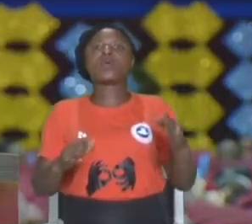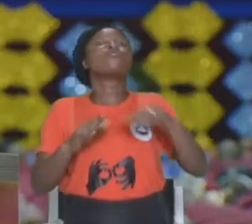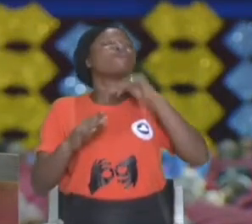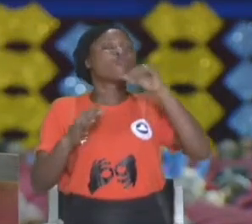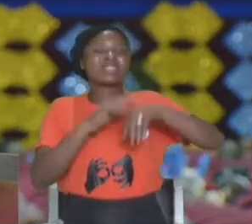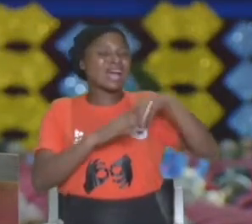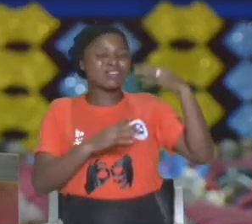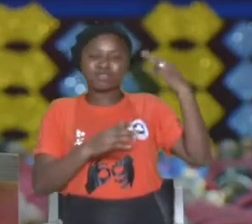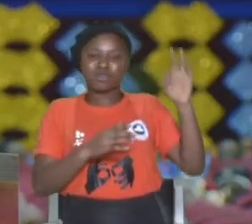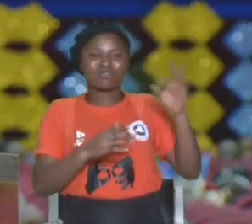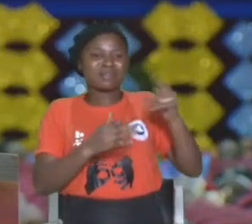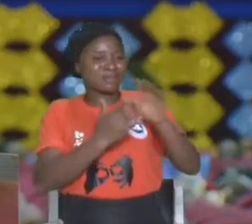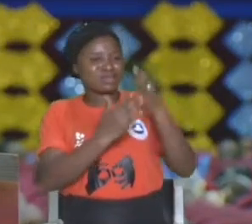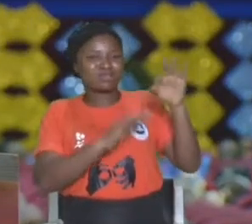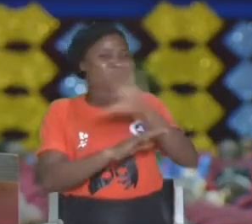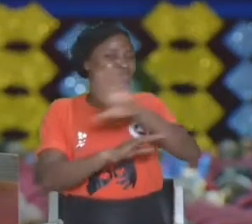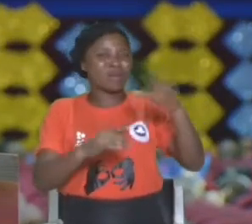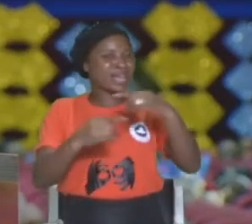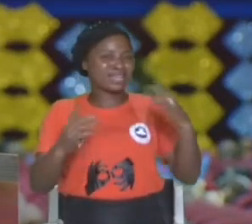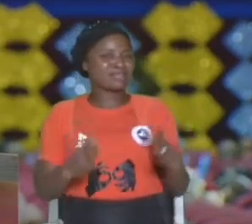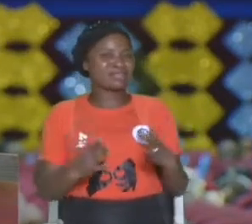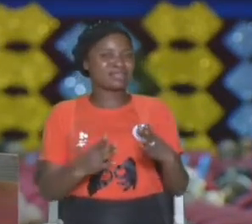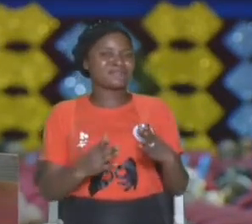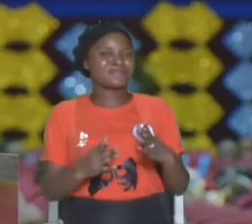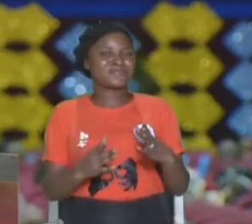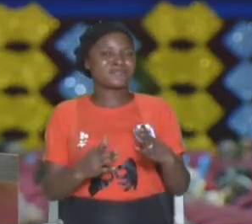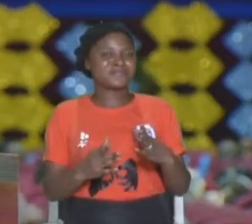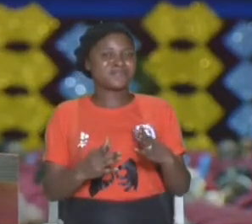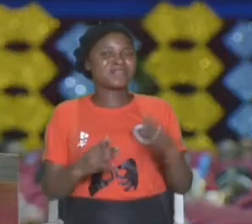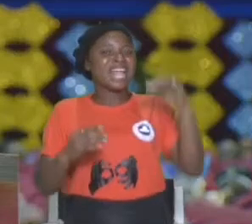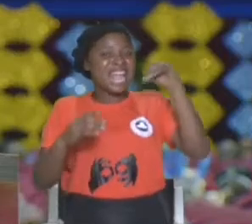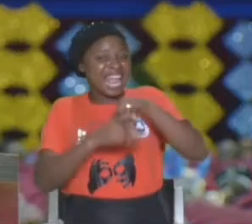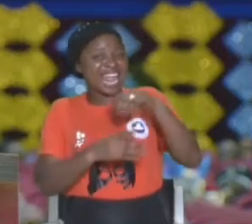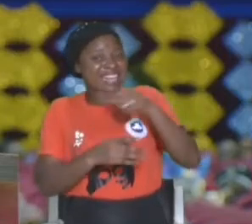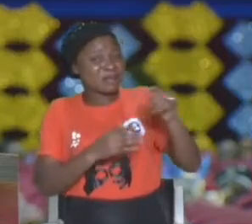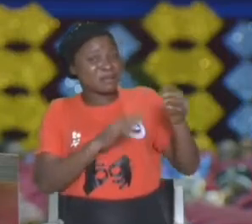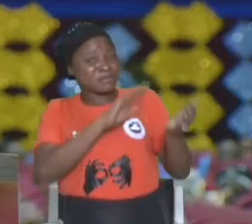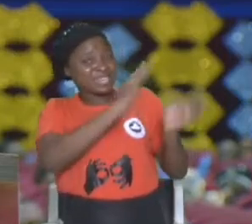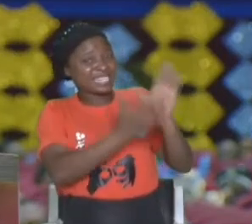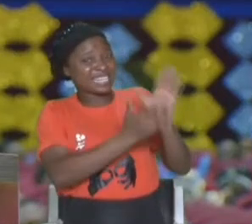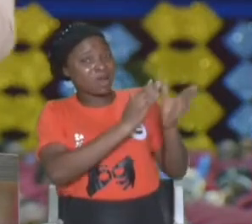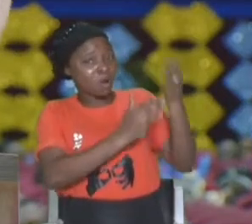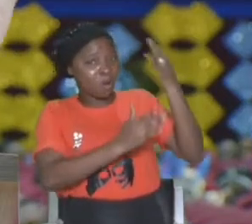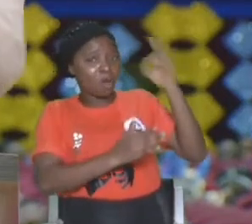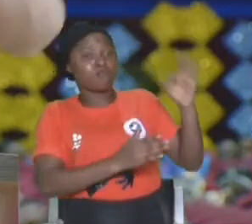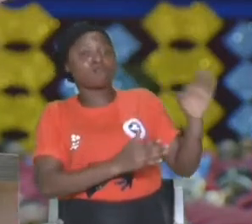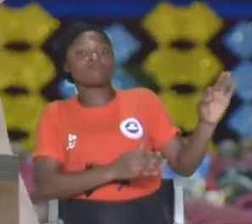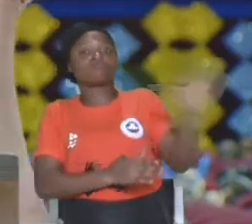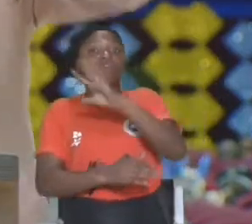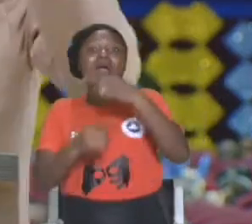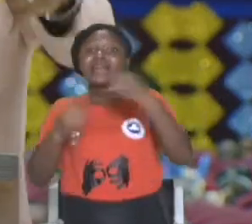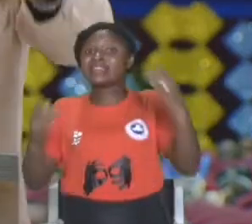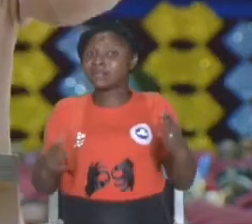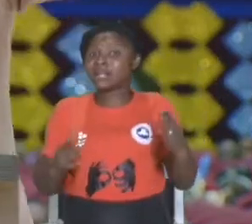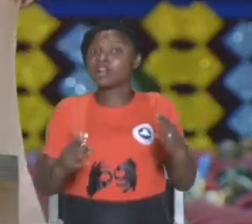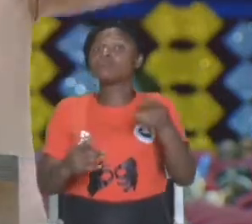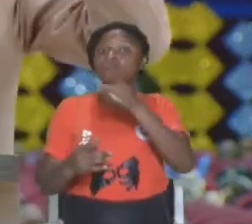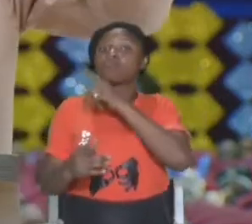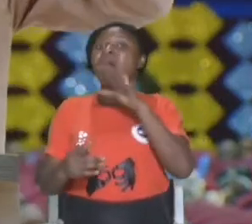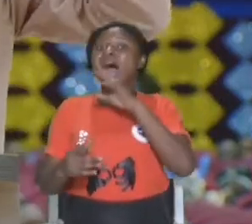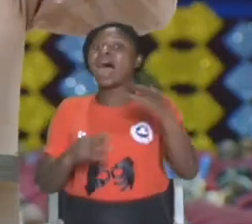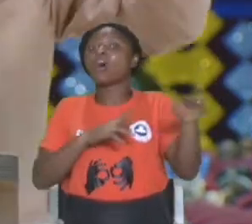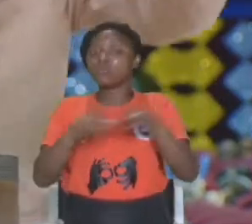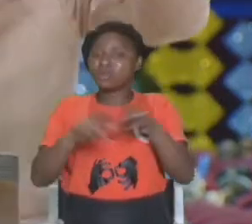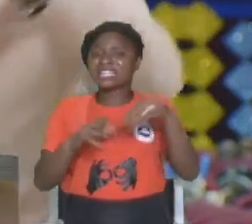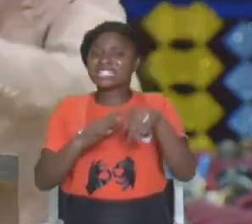of the presence of your enemies, "in the presence of your enemies." You are ruling in their